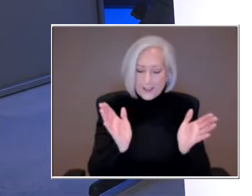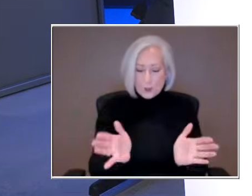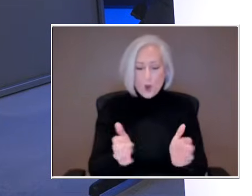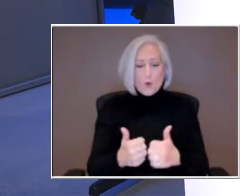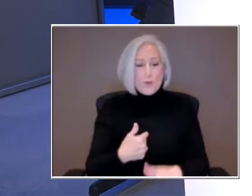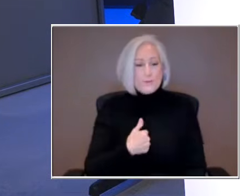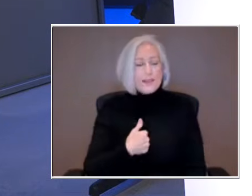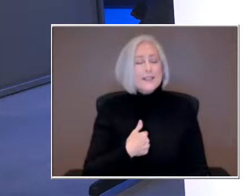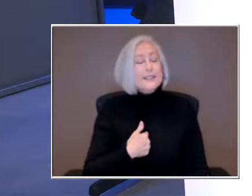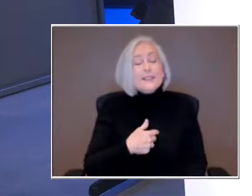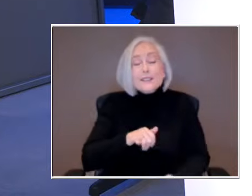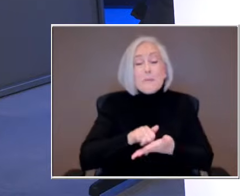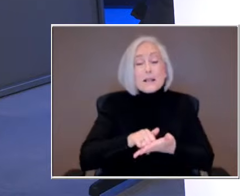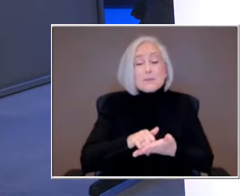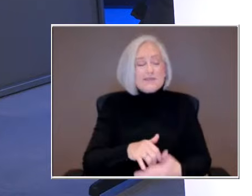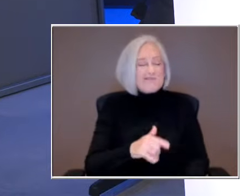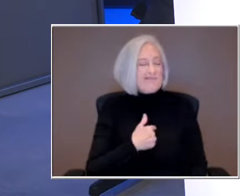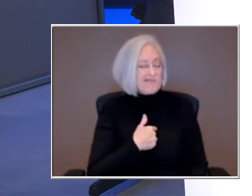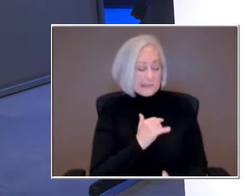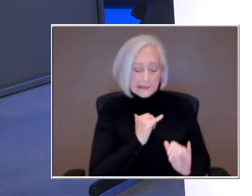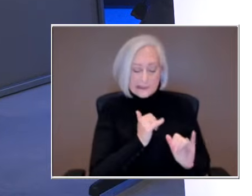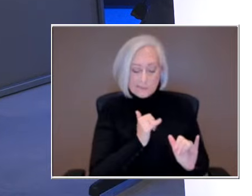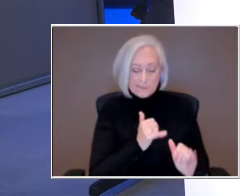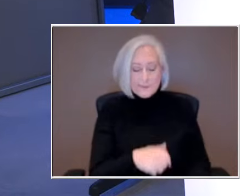have done the same thing. Yeah. So how did you handle that?